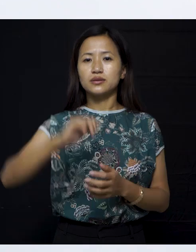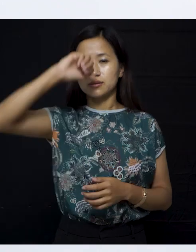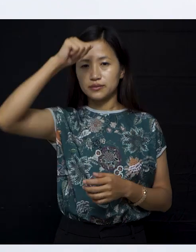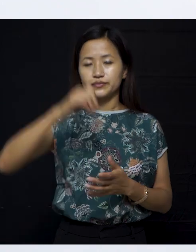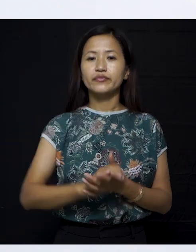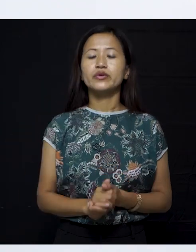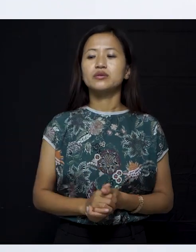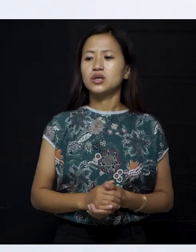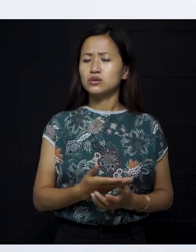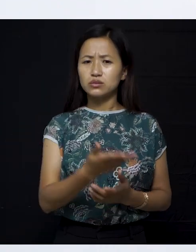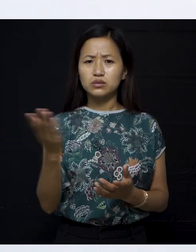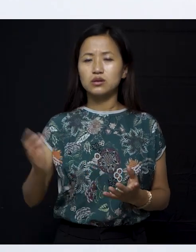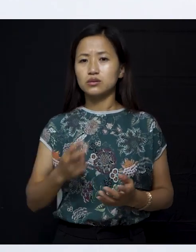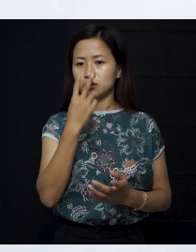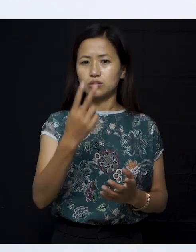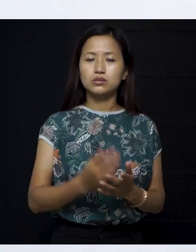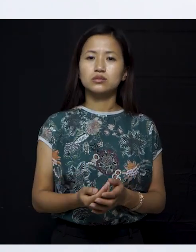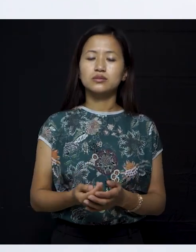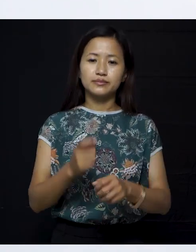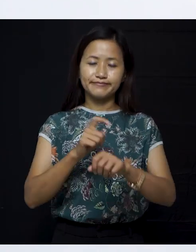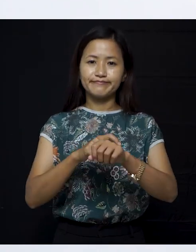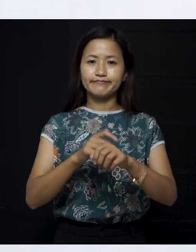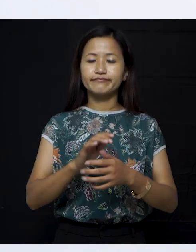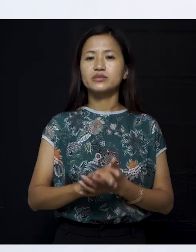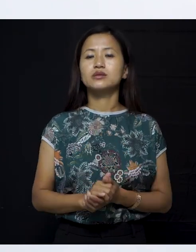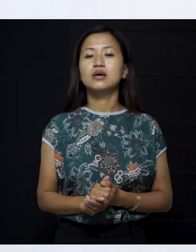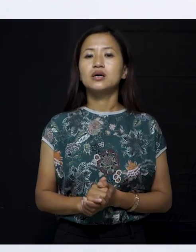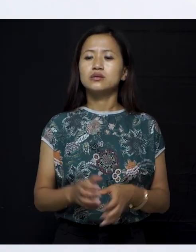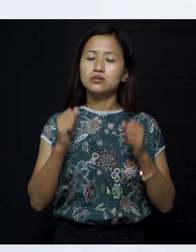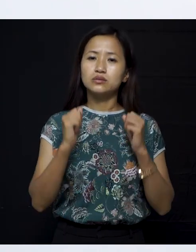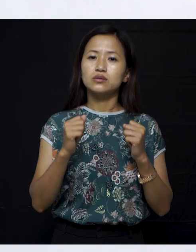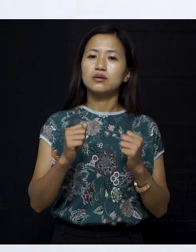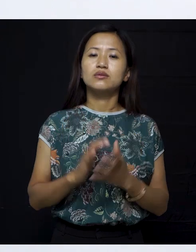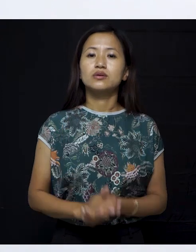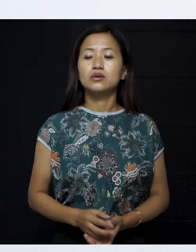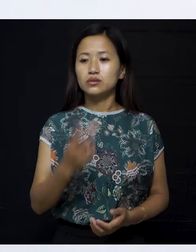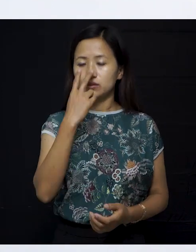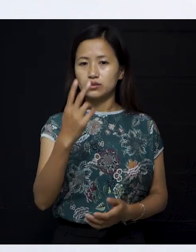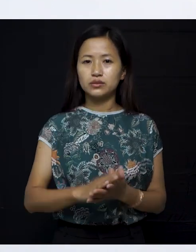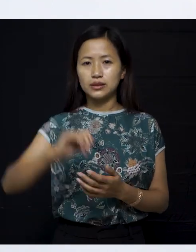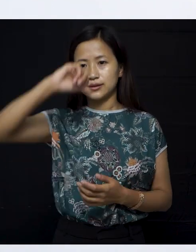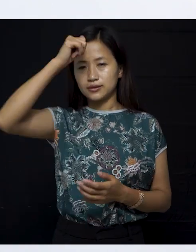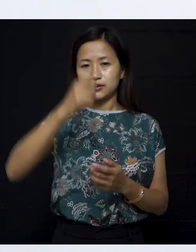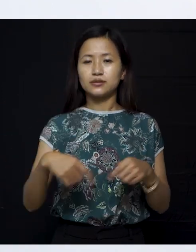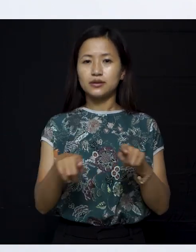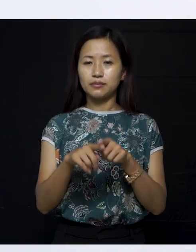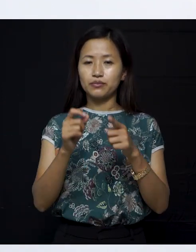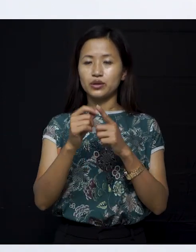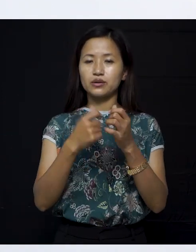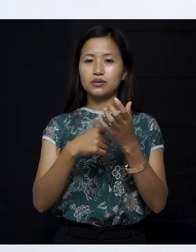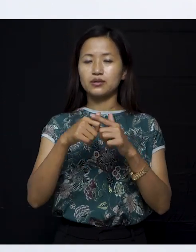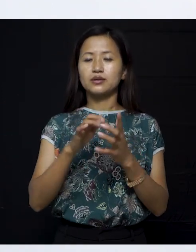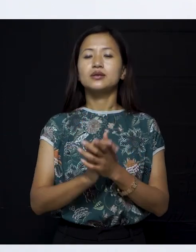there. So when we look at those times where so many refugees were struggling, and now when we look at India and Pakistan, we see that so